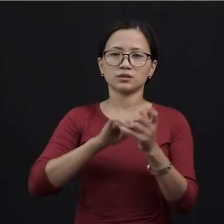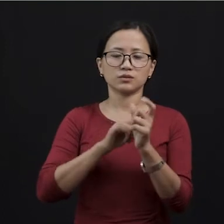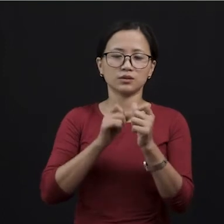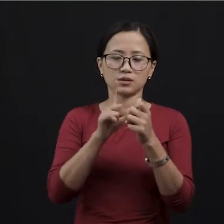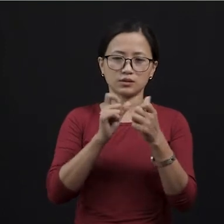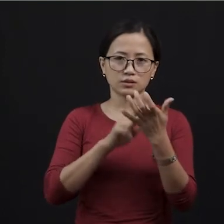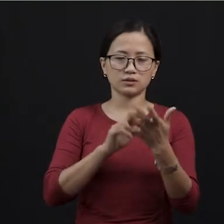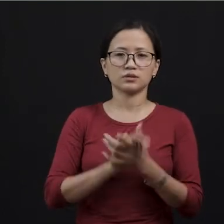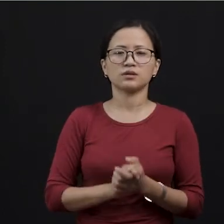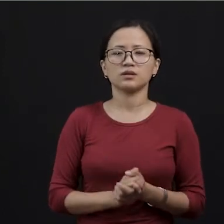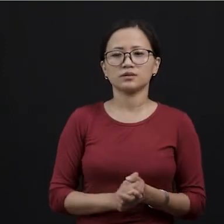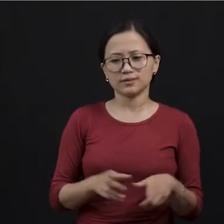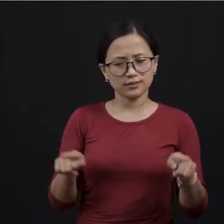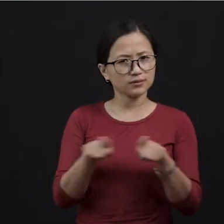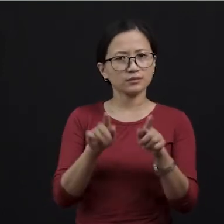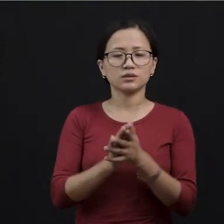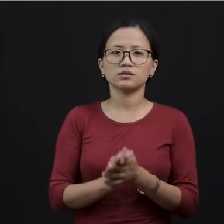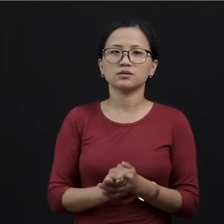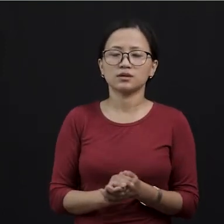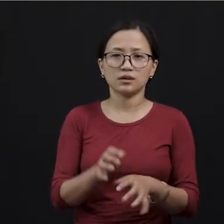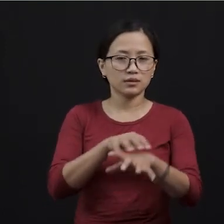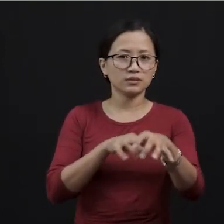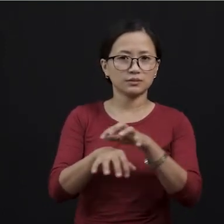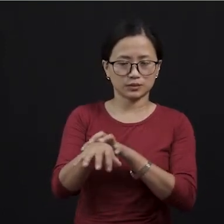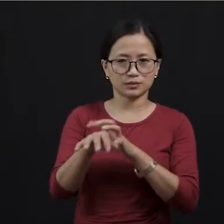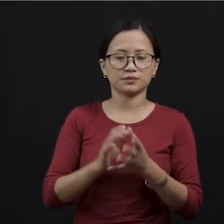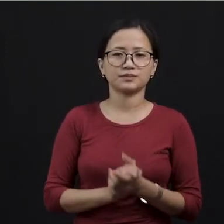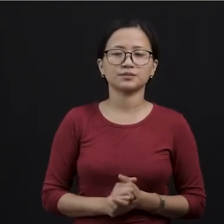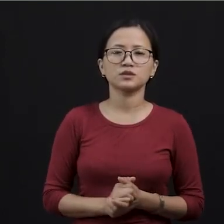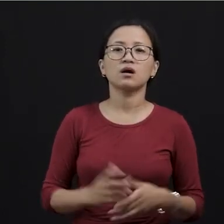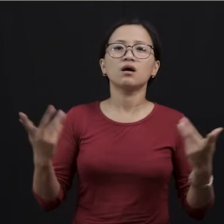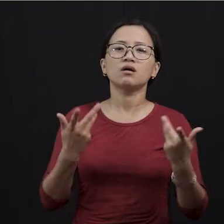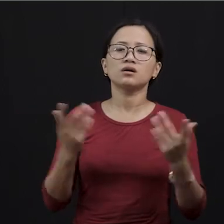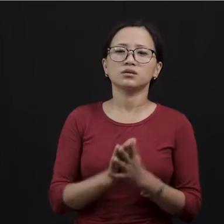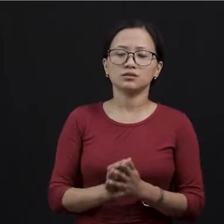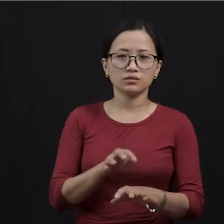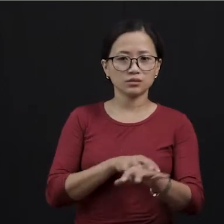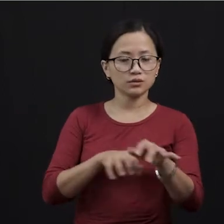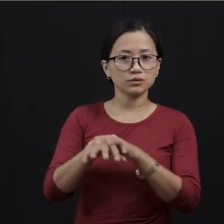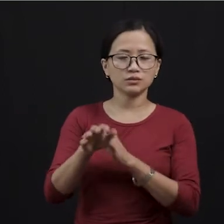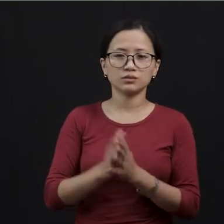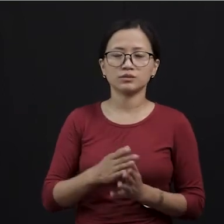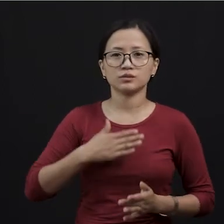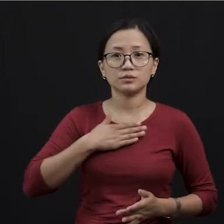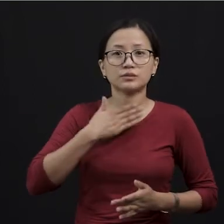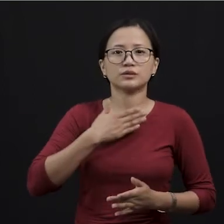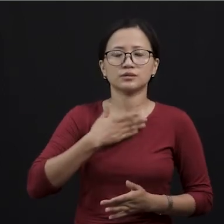Even the animals, they use the air dissolved in water. So how do the animals in the water